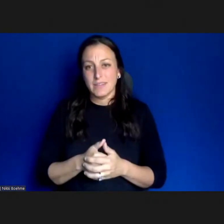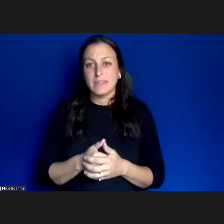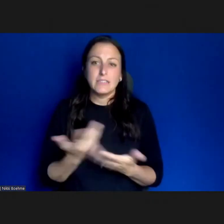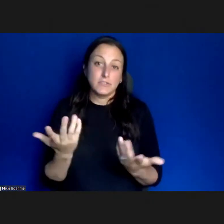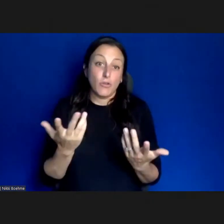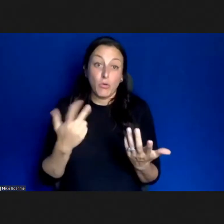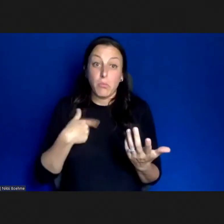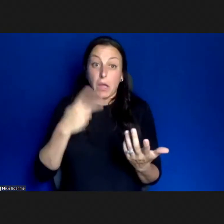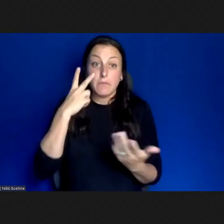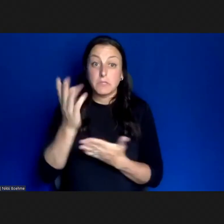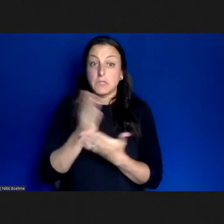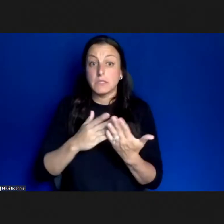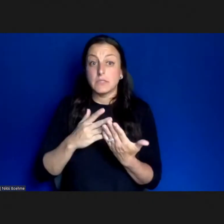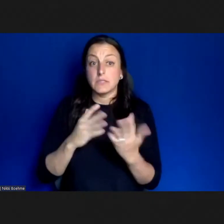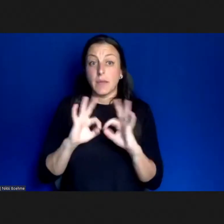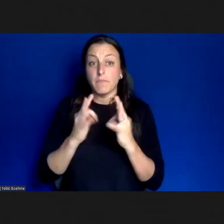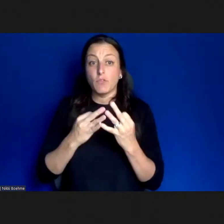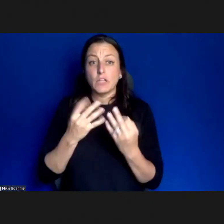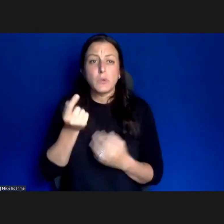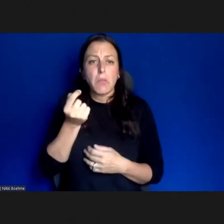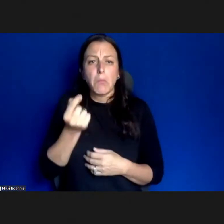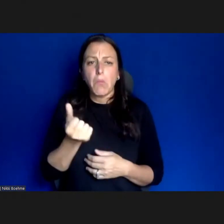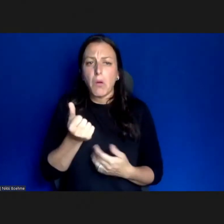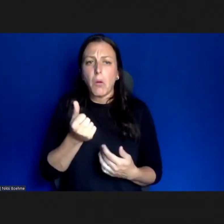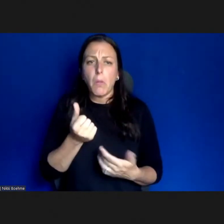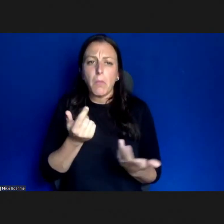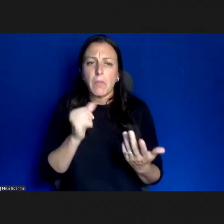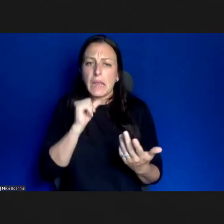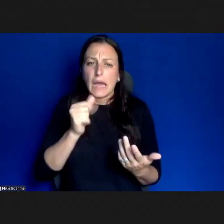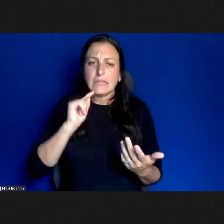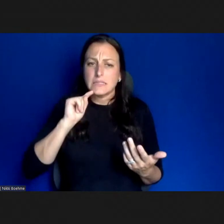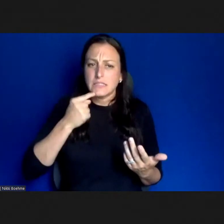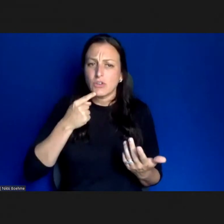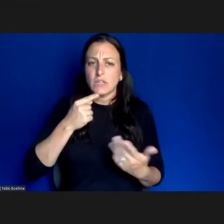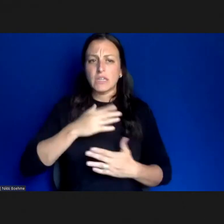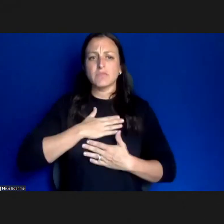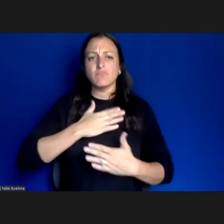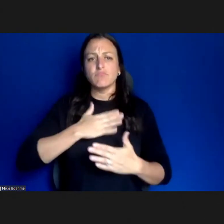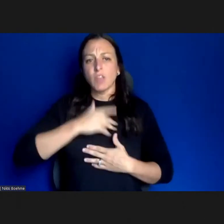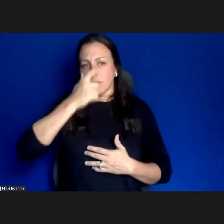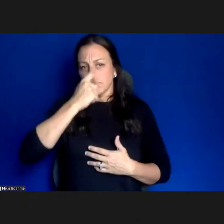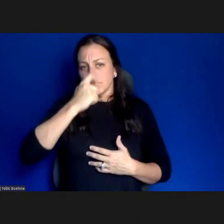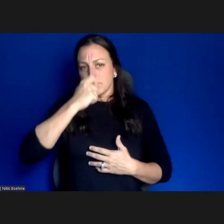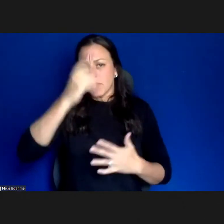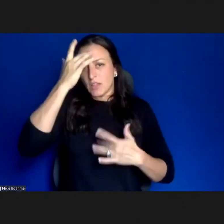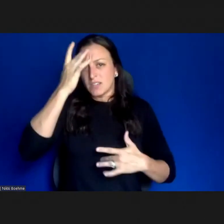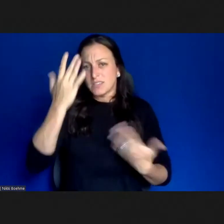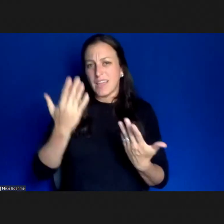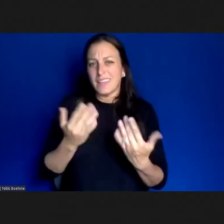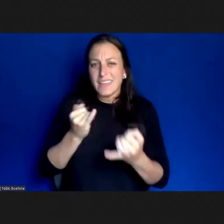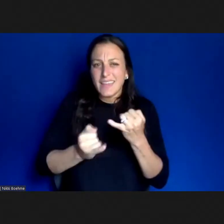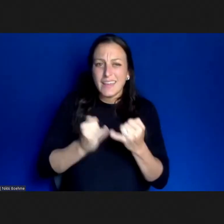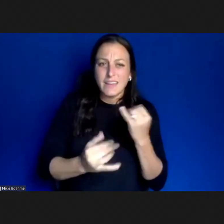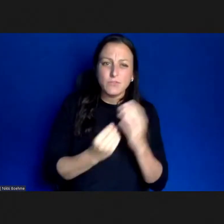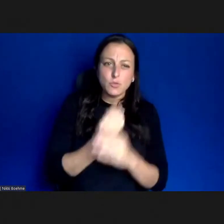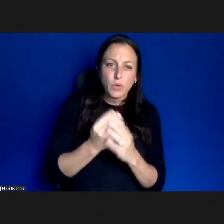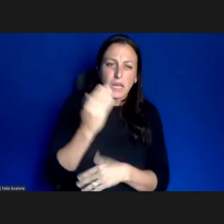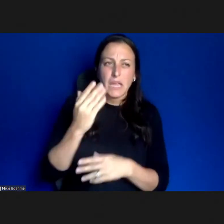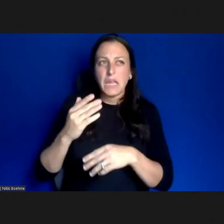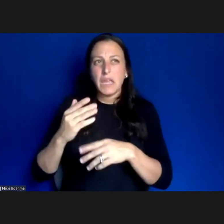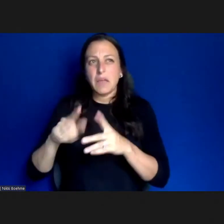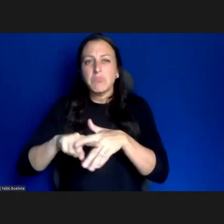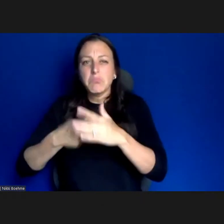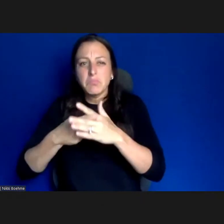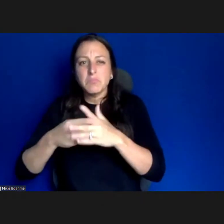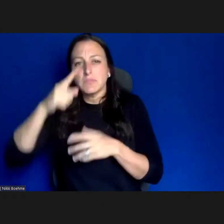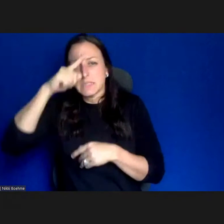with minor upper respiratory illnesses over the late spring, early summer, after having gone a